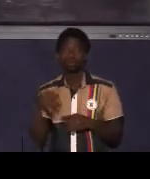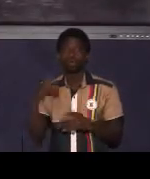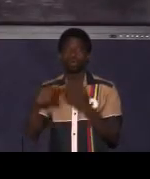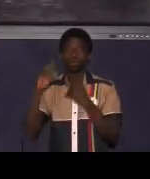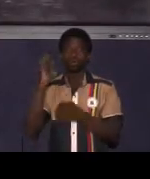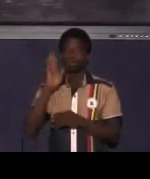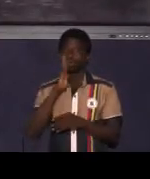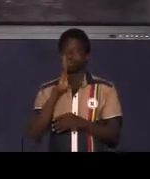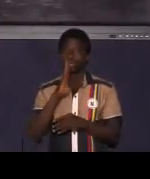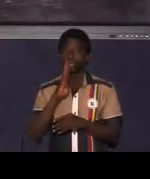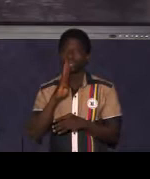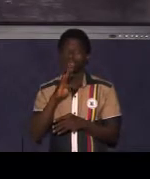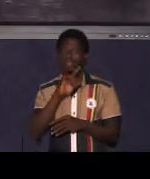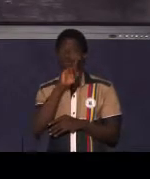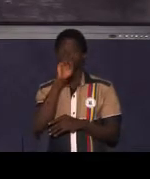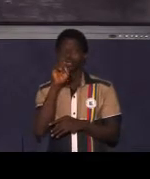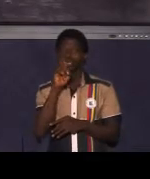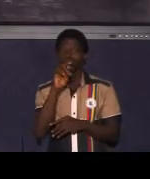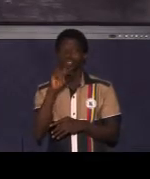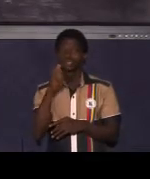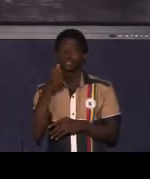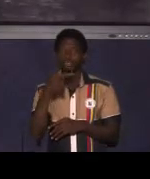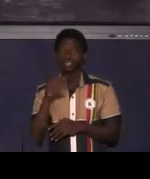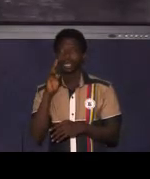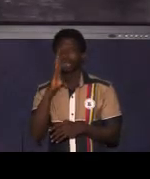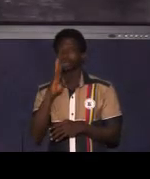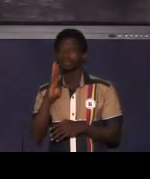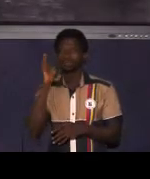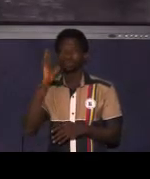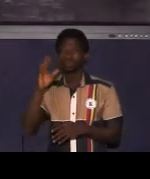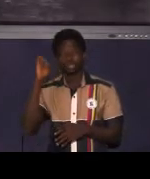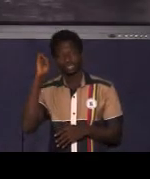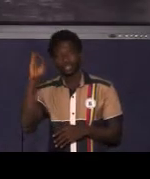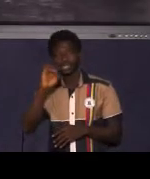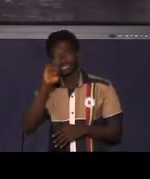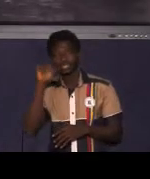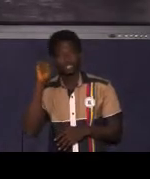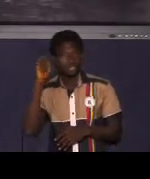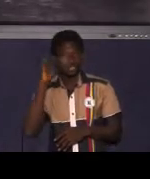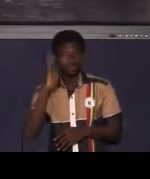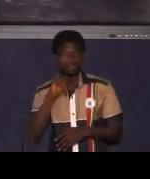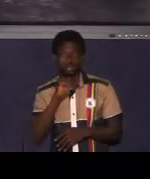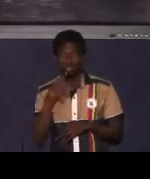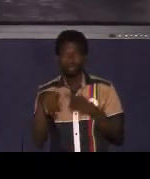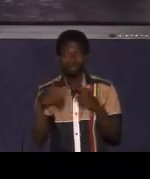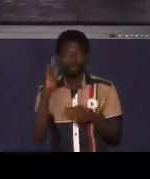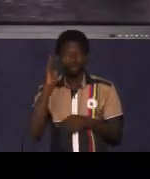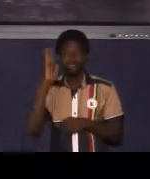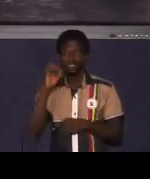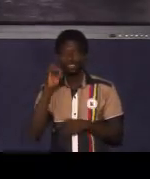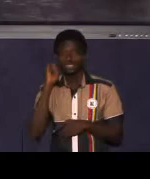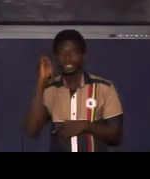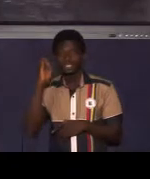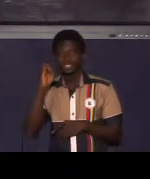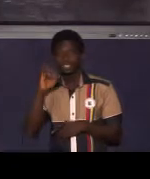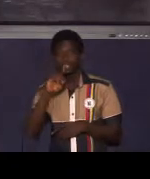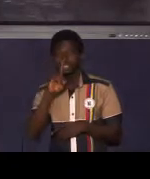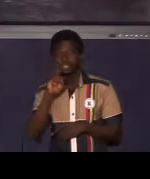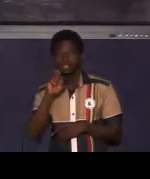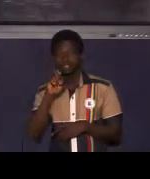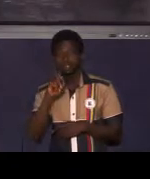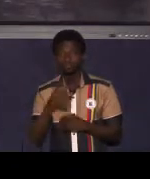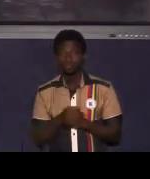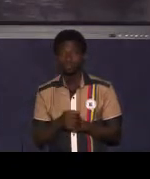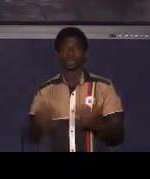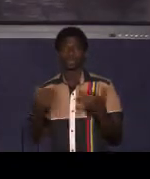won't go. What will the question tag be? Will he? He won't go. Will